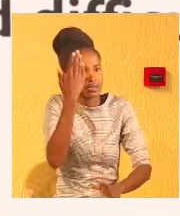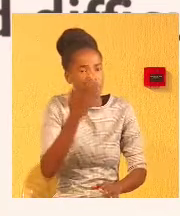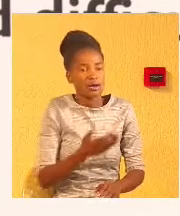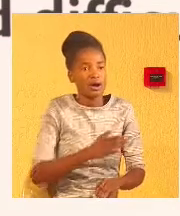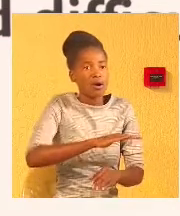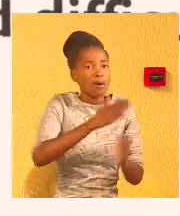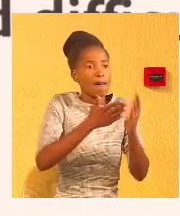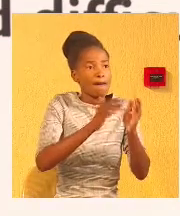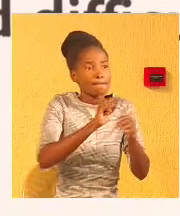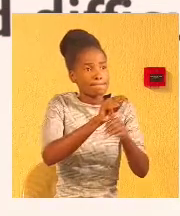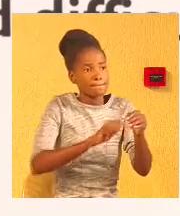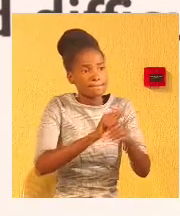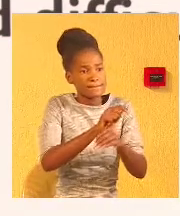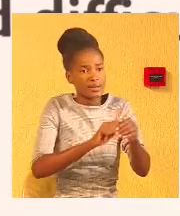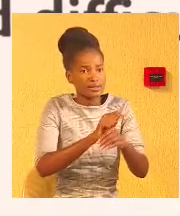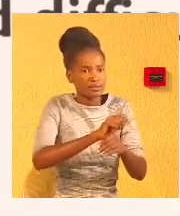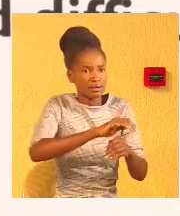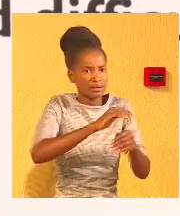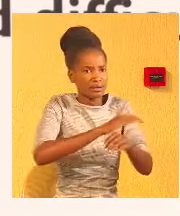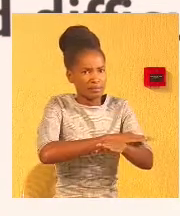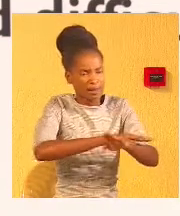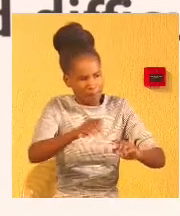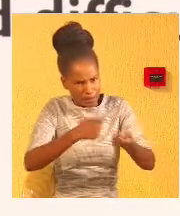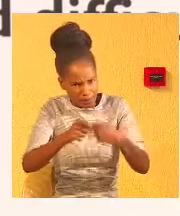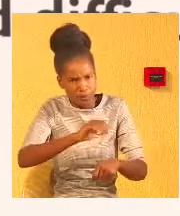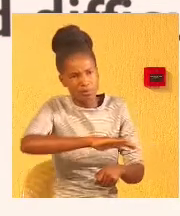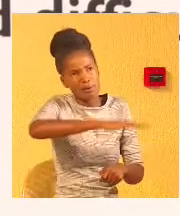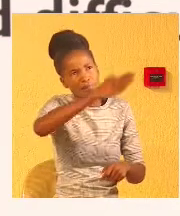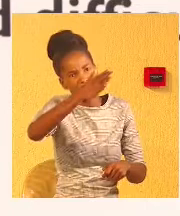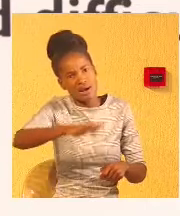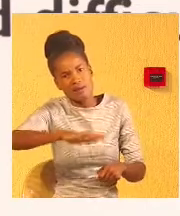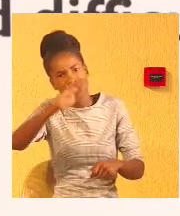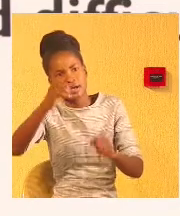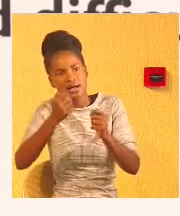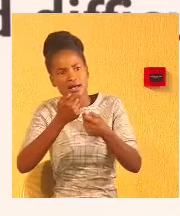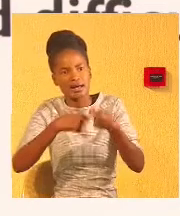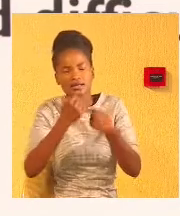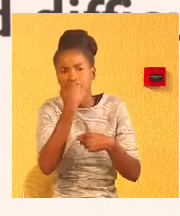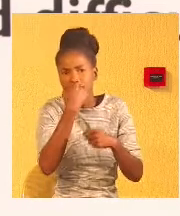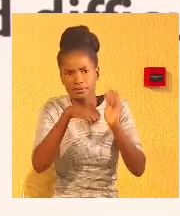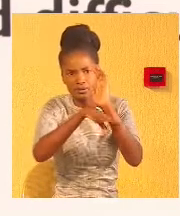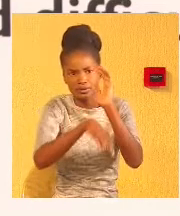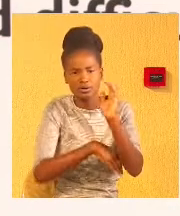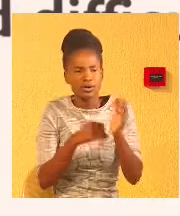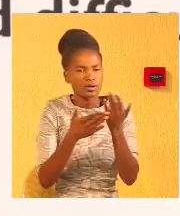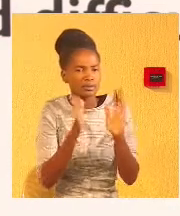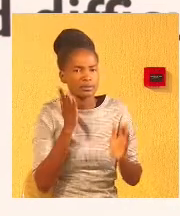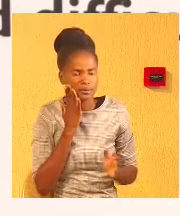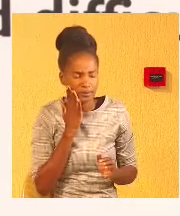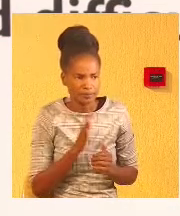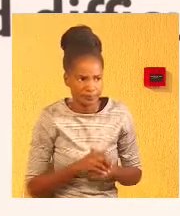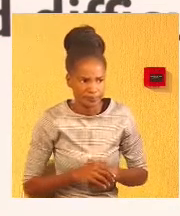opening? Yes, let me come to that. As we speak, the